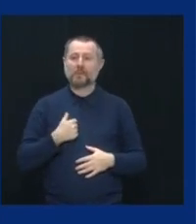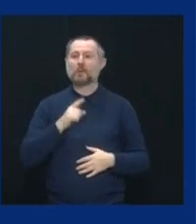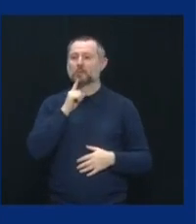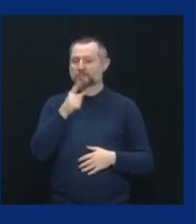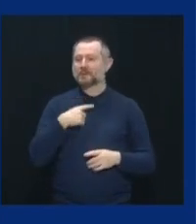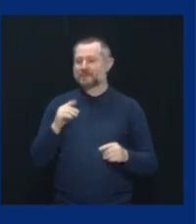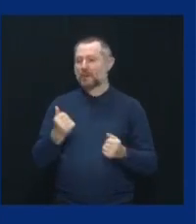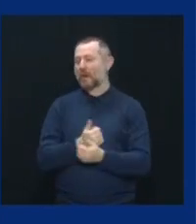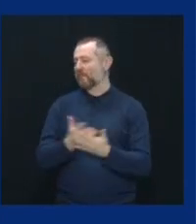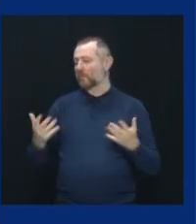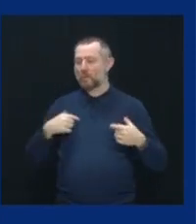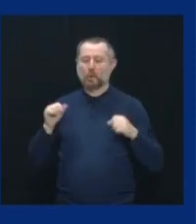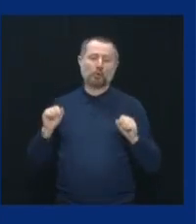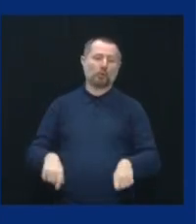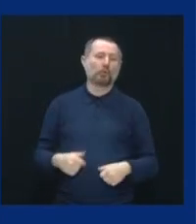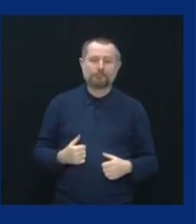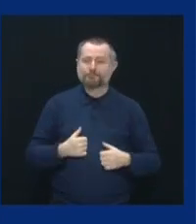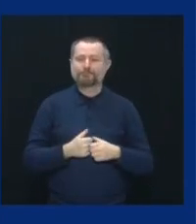here.